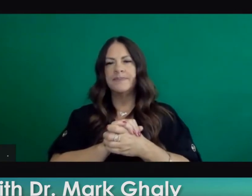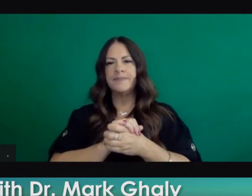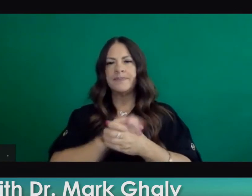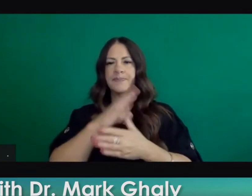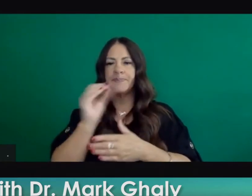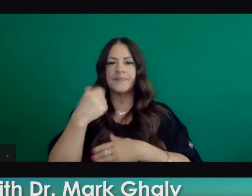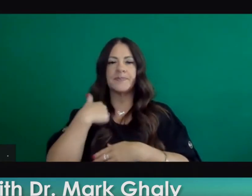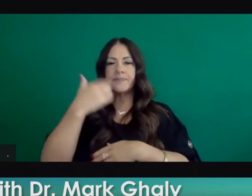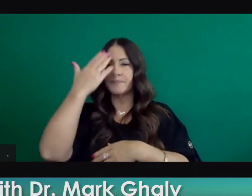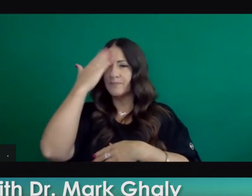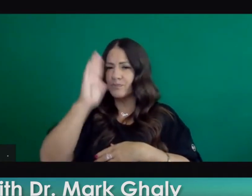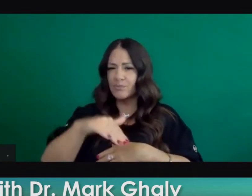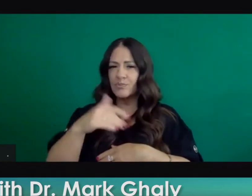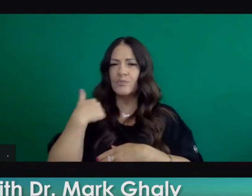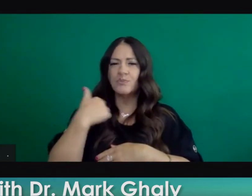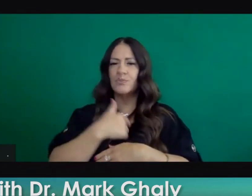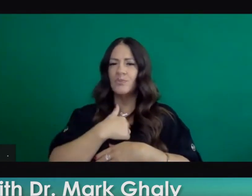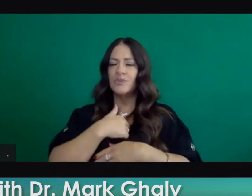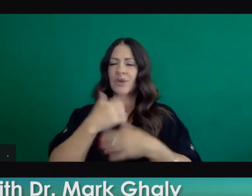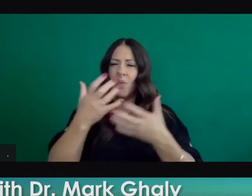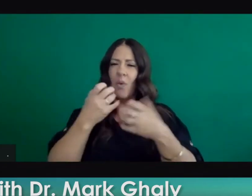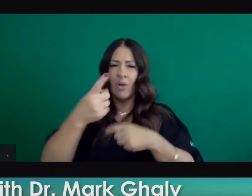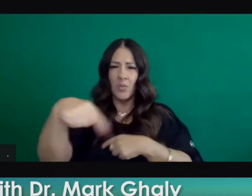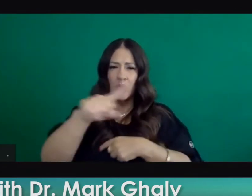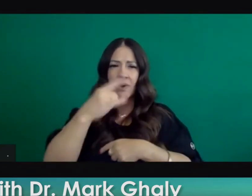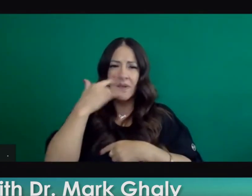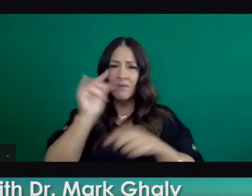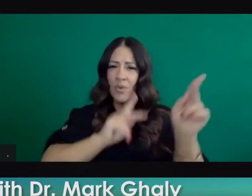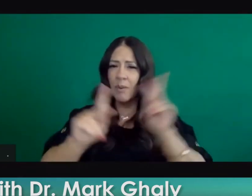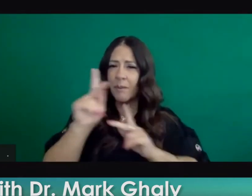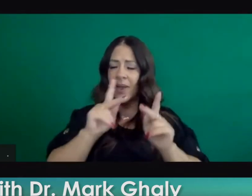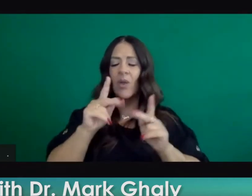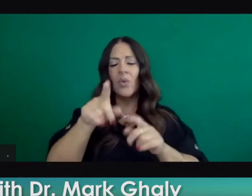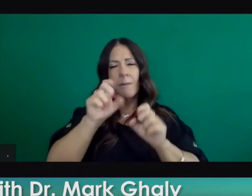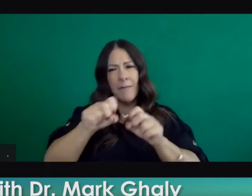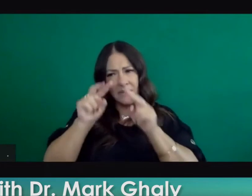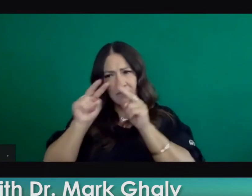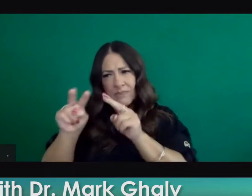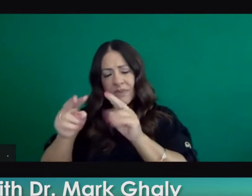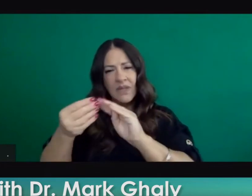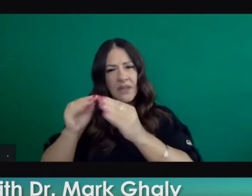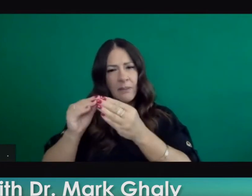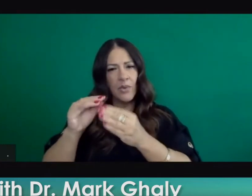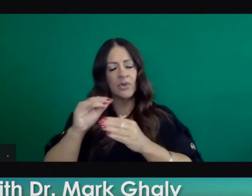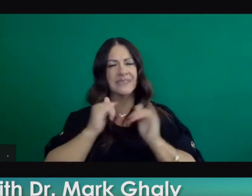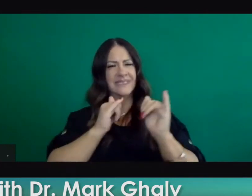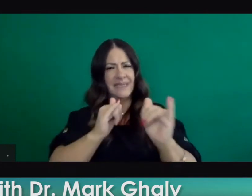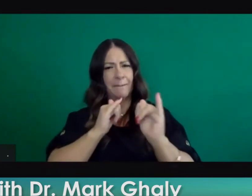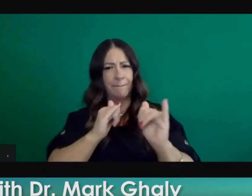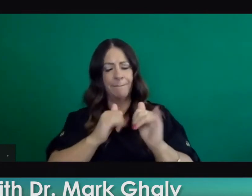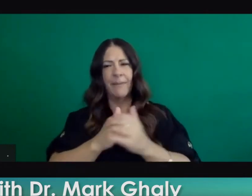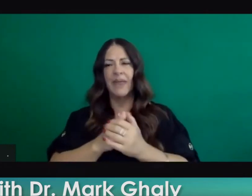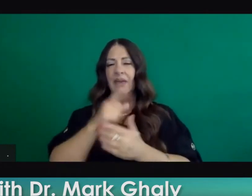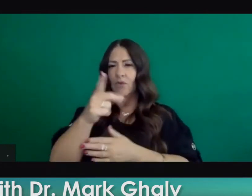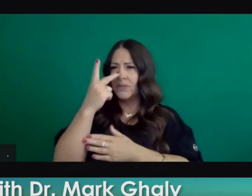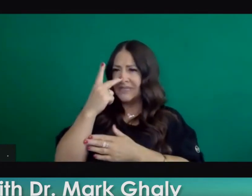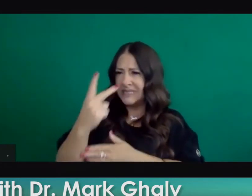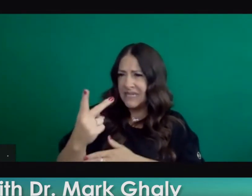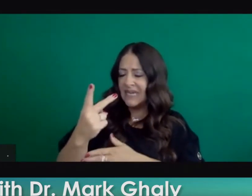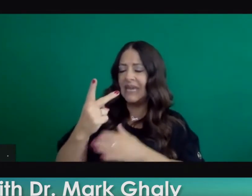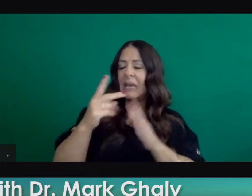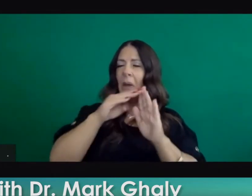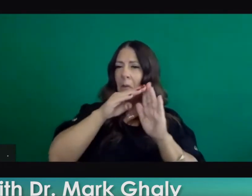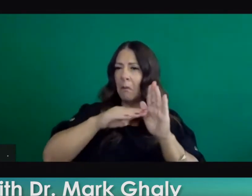do want to make sure that Californians are paying attention to the numbers just as we do, that we're seeing those early trends and acting